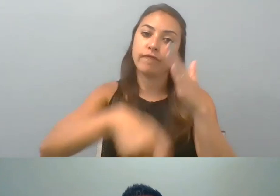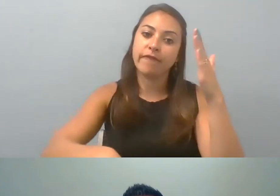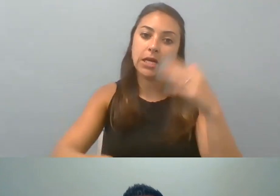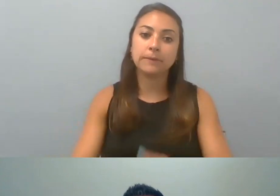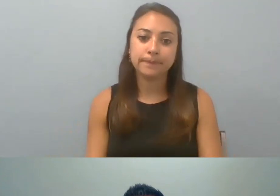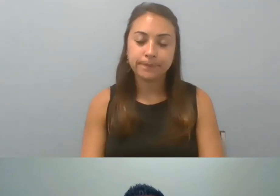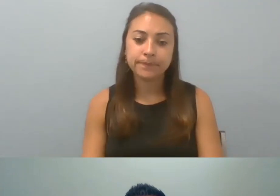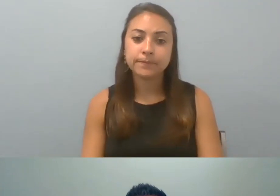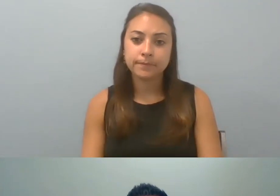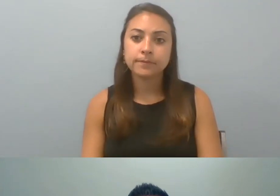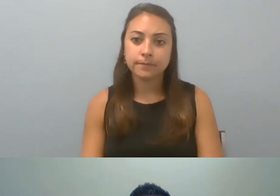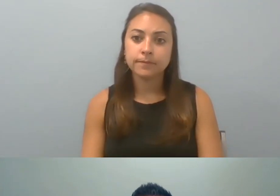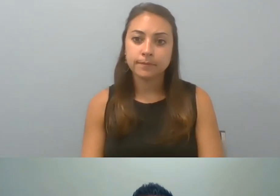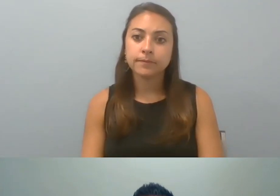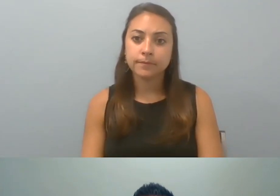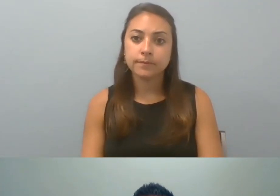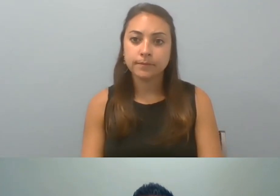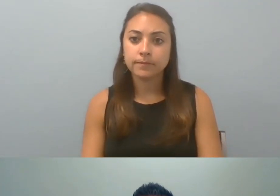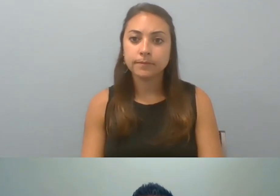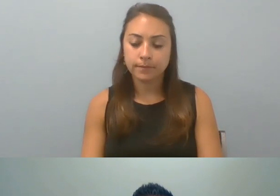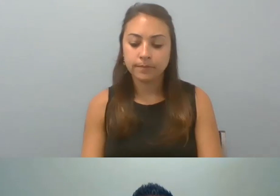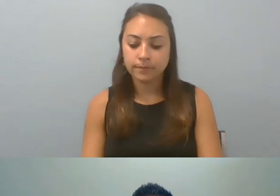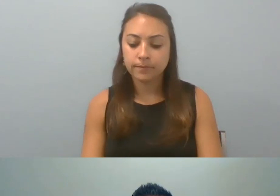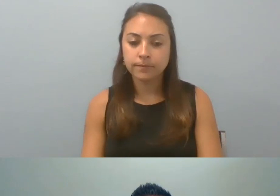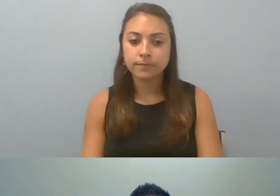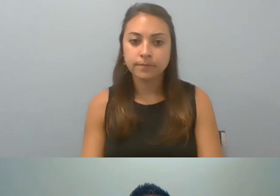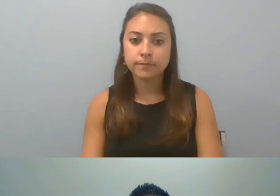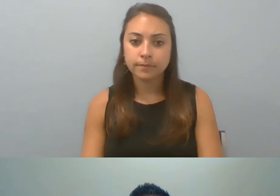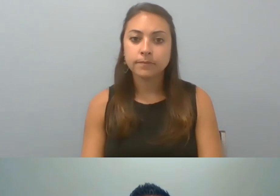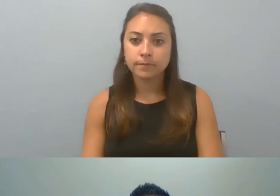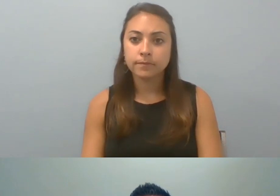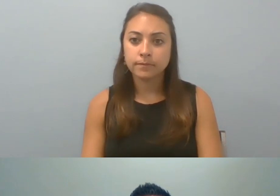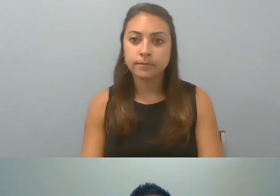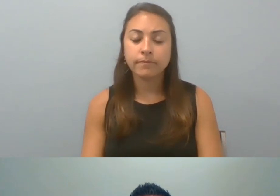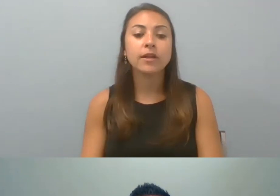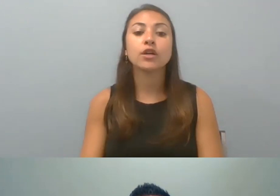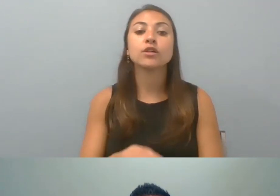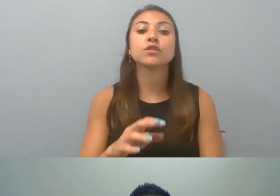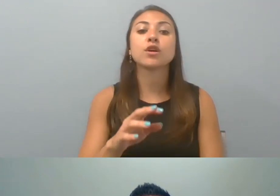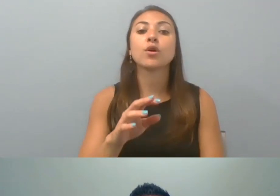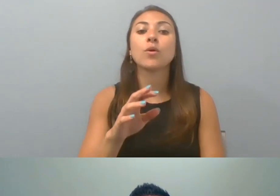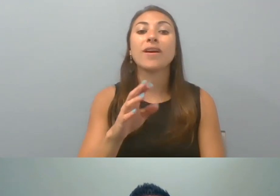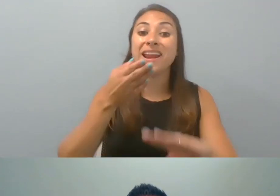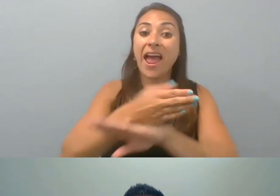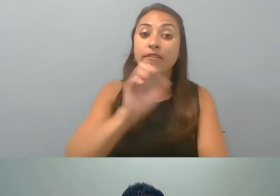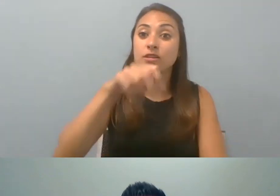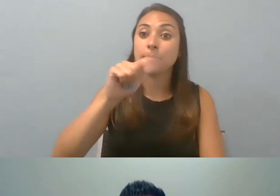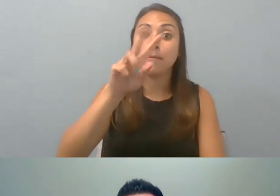the 22nd, it will be a $10 fee. And after the 22nd, you can't make a change for the semester anymore.